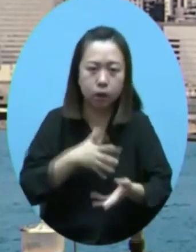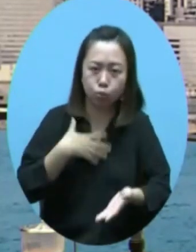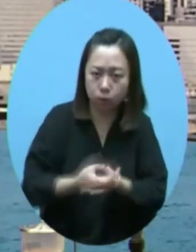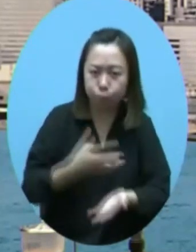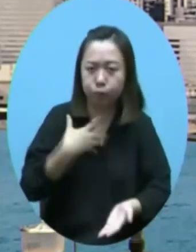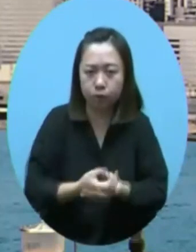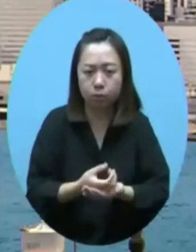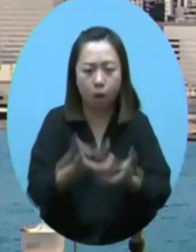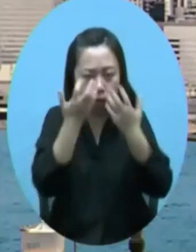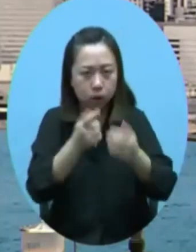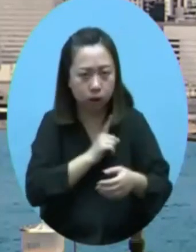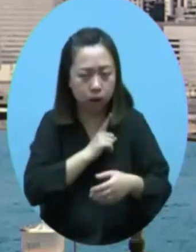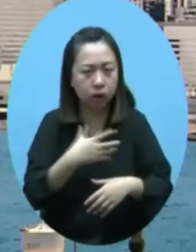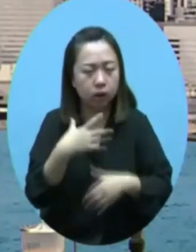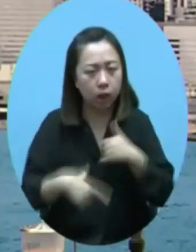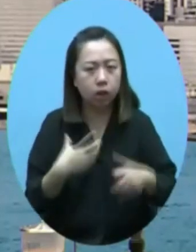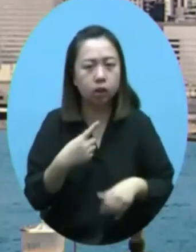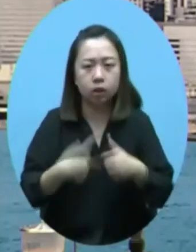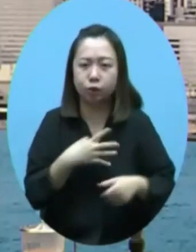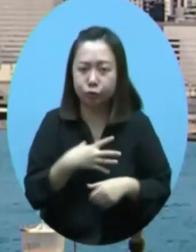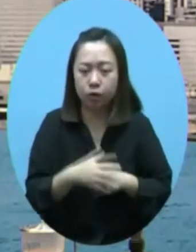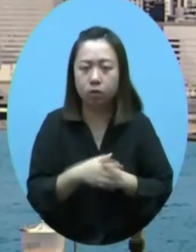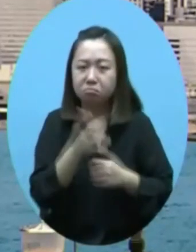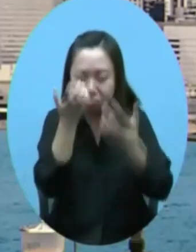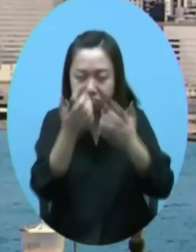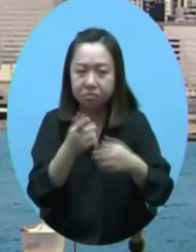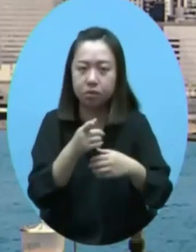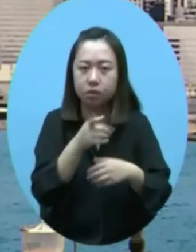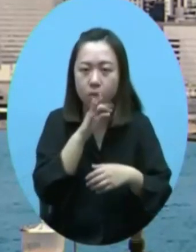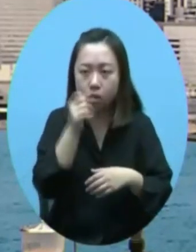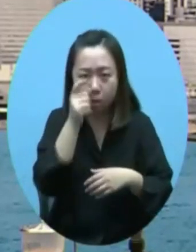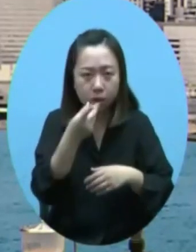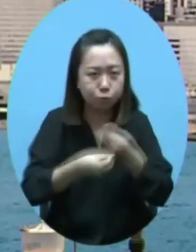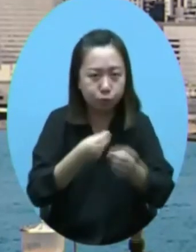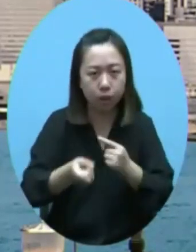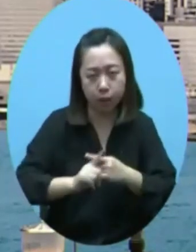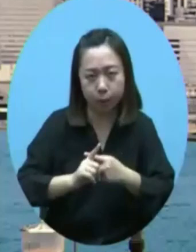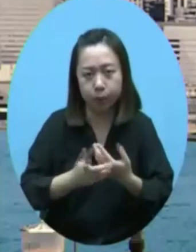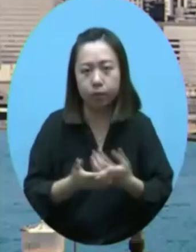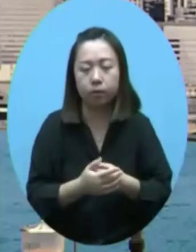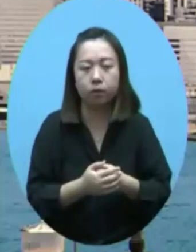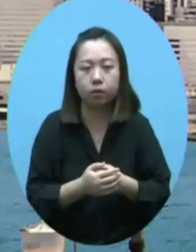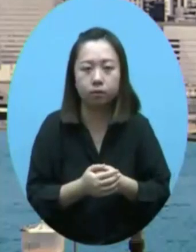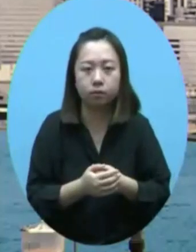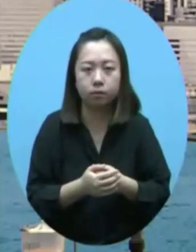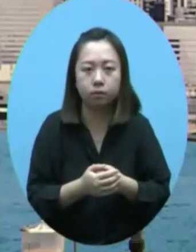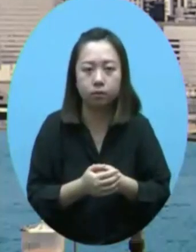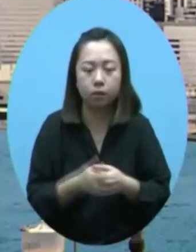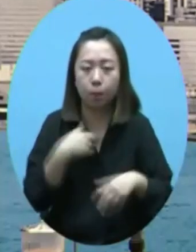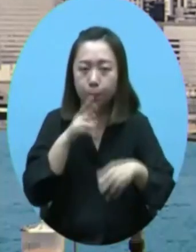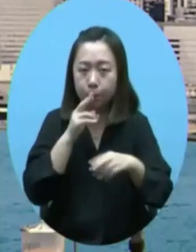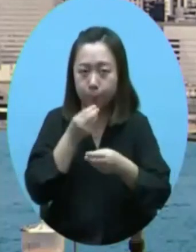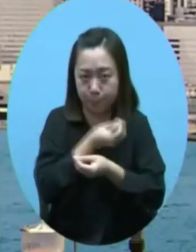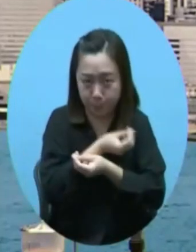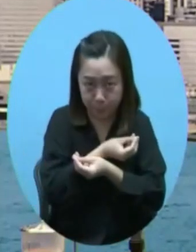medical advice as soon as possible if they have any symptoms. We are also distributing testing bottles to the vendors